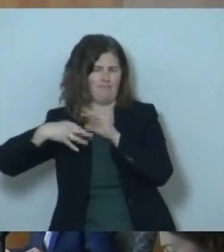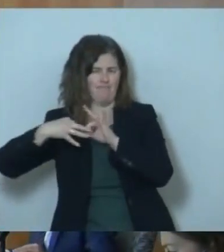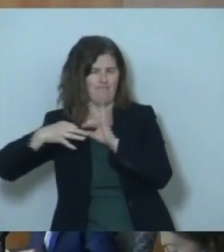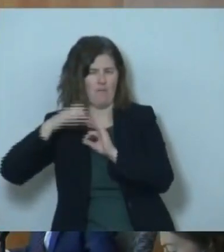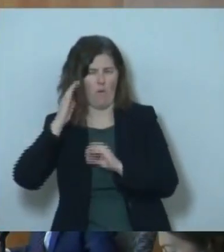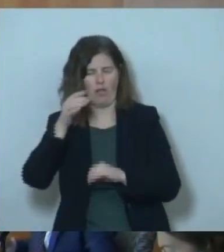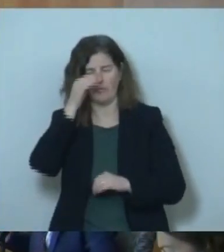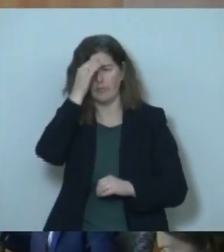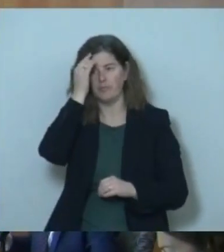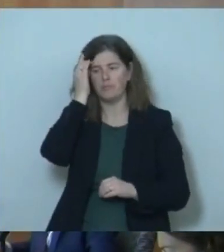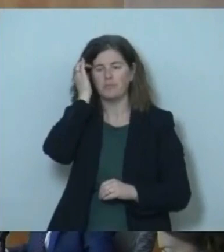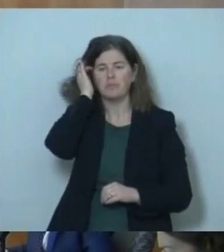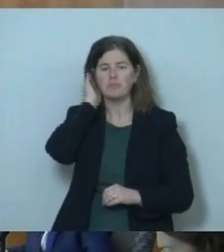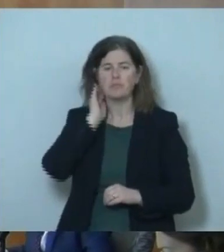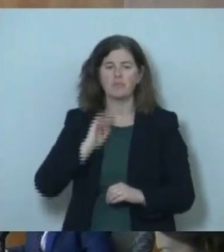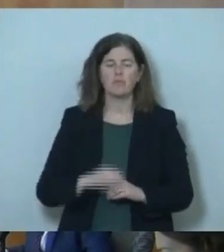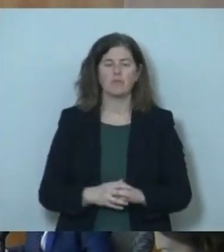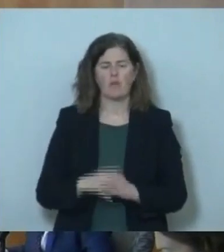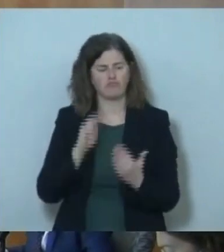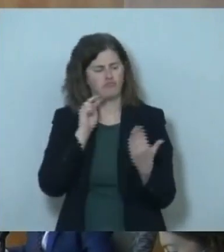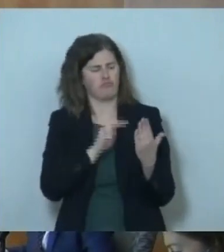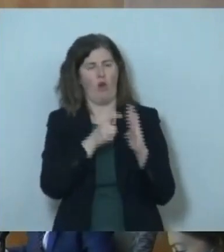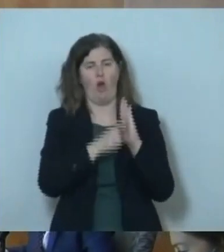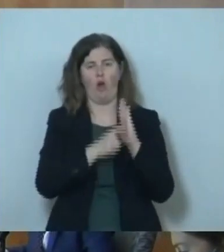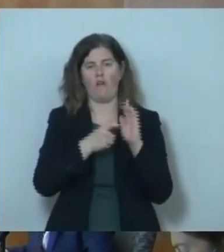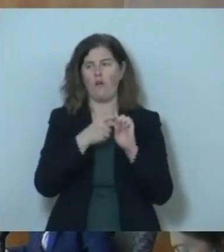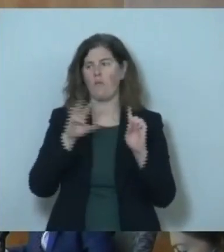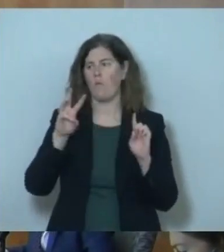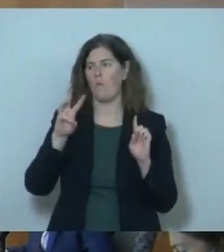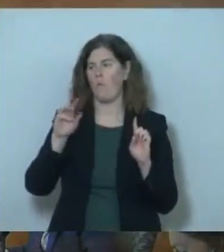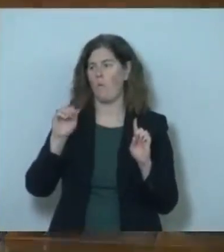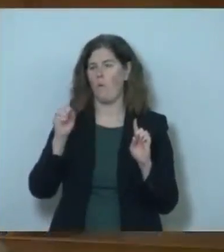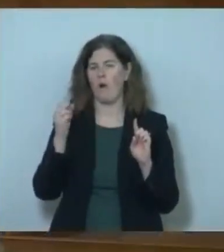some context. I'm looking at an article from the Washington Post where